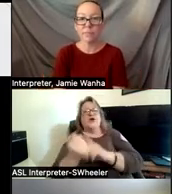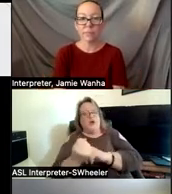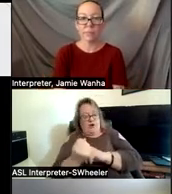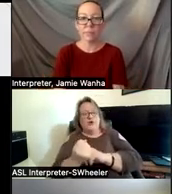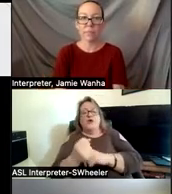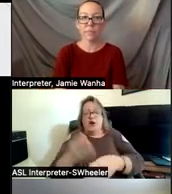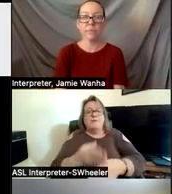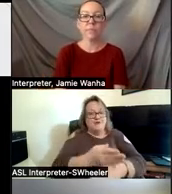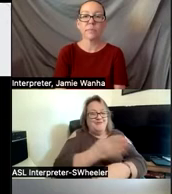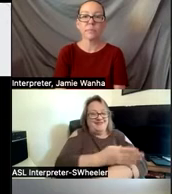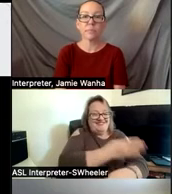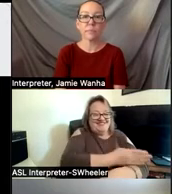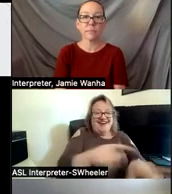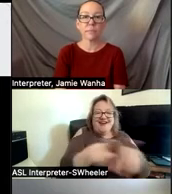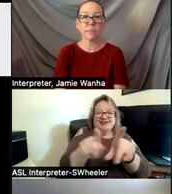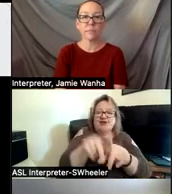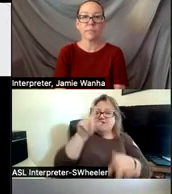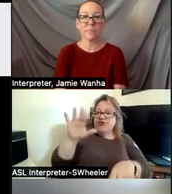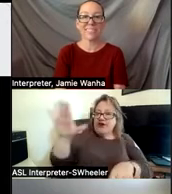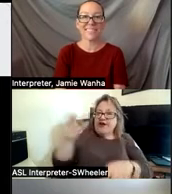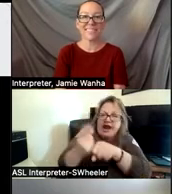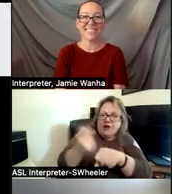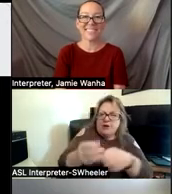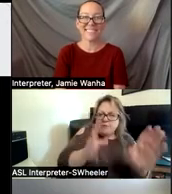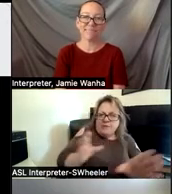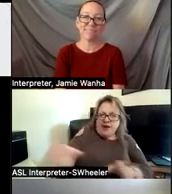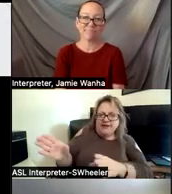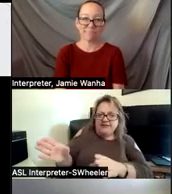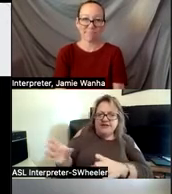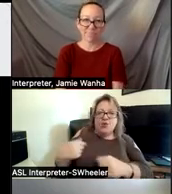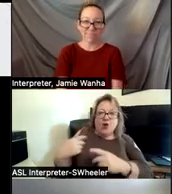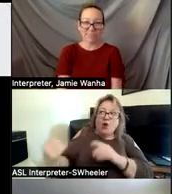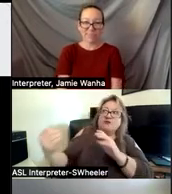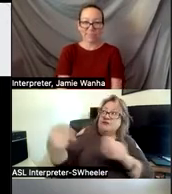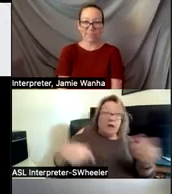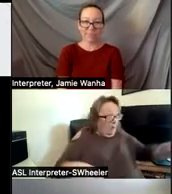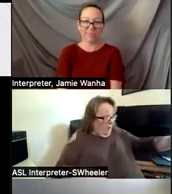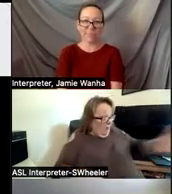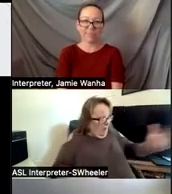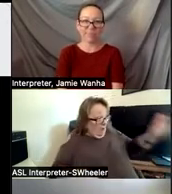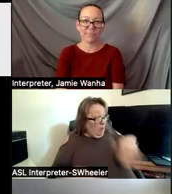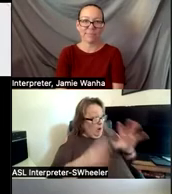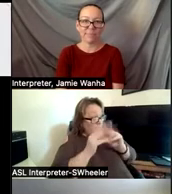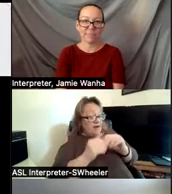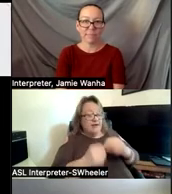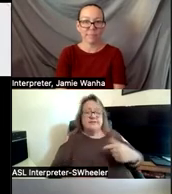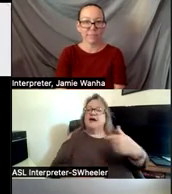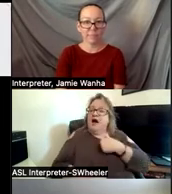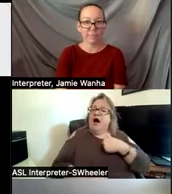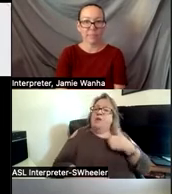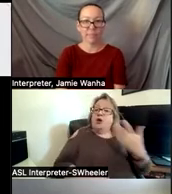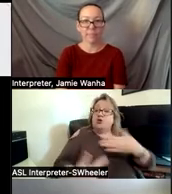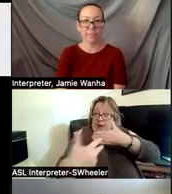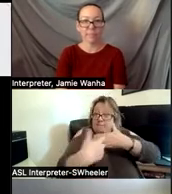improvements and also for their annual preparedness. We are always getting invited to those meetings. And also the Port of San Diego is using